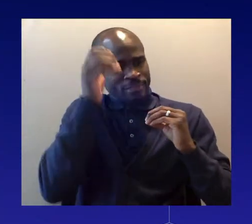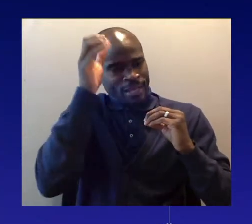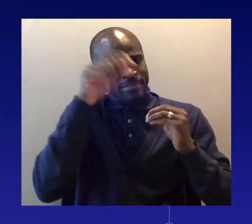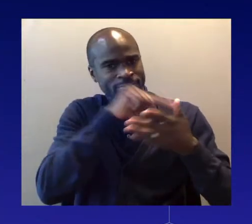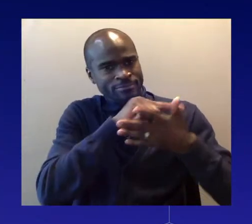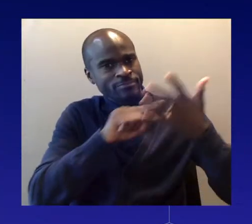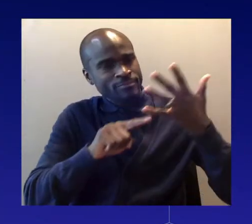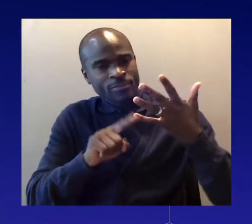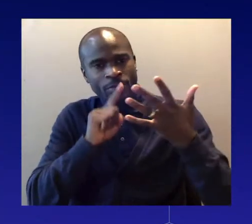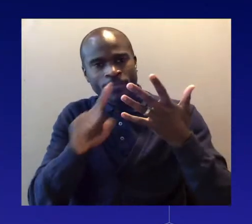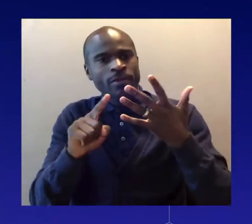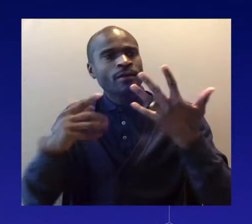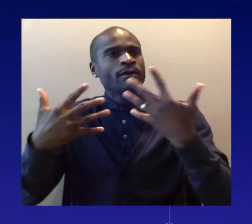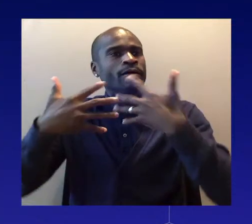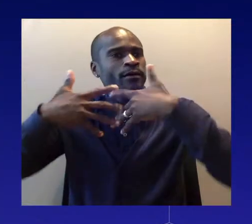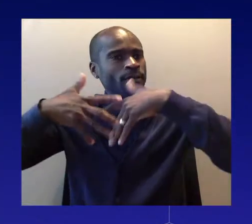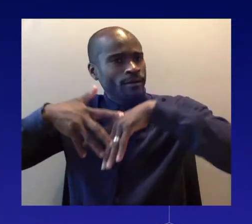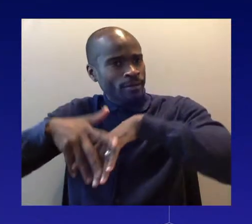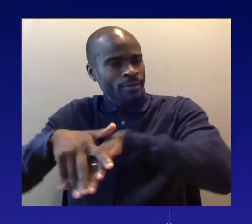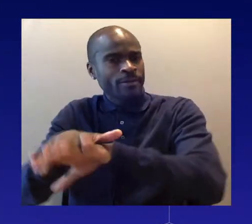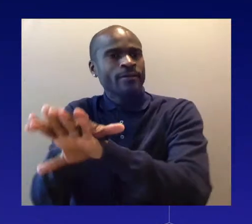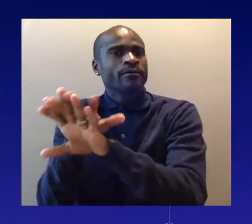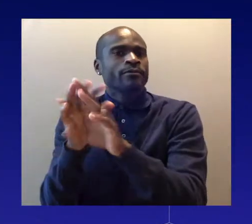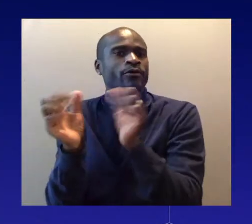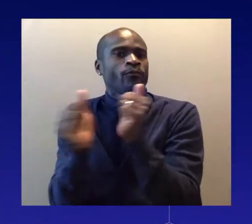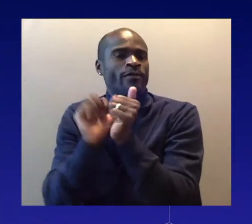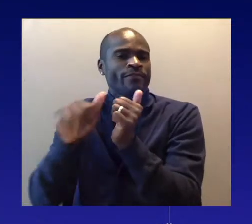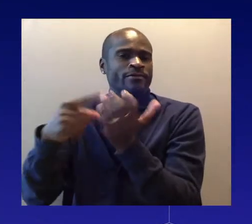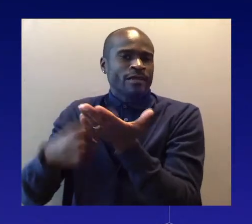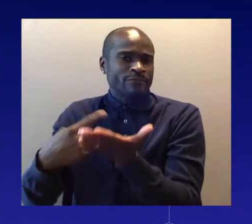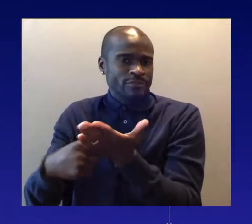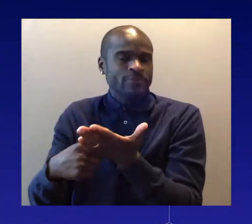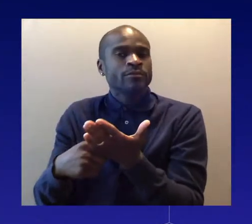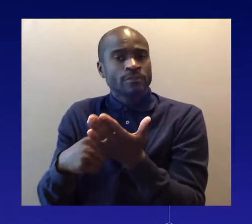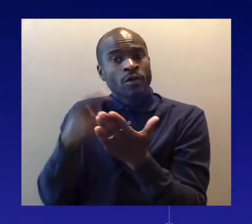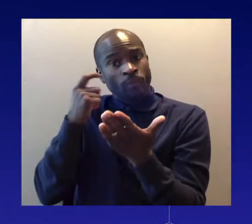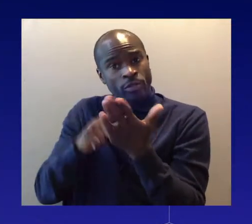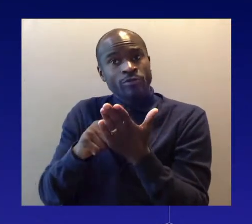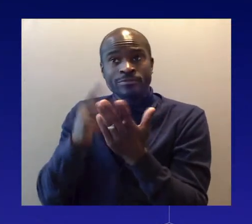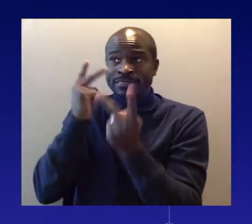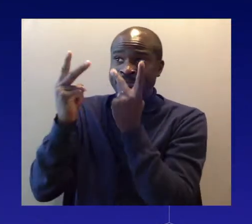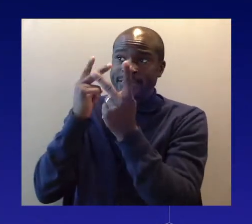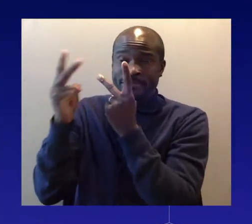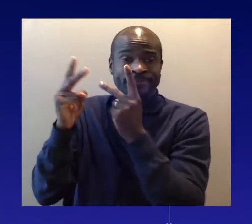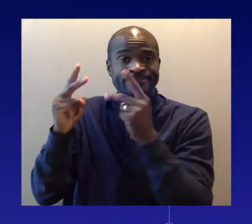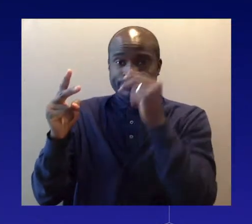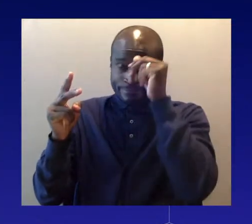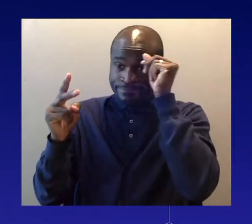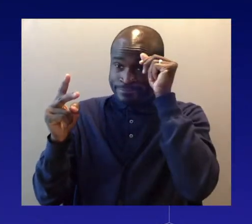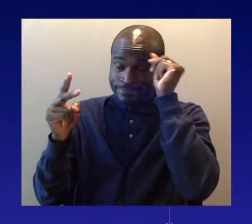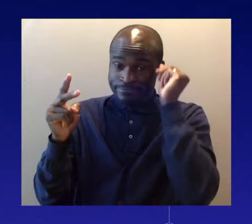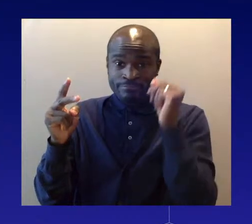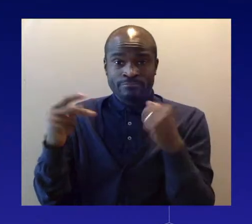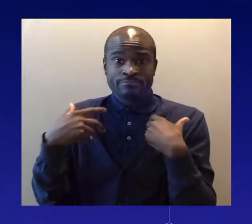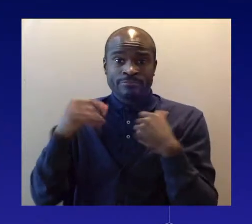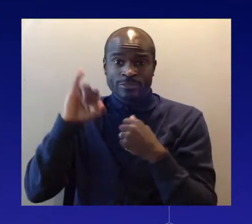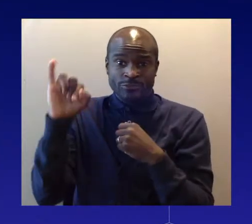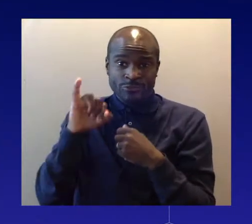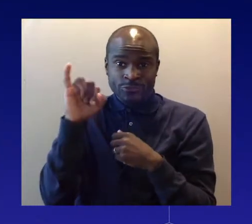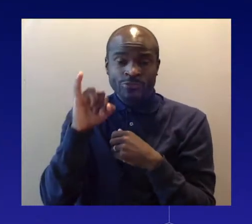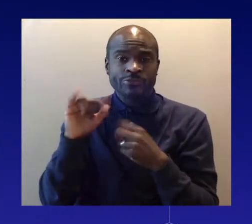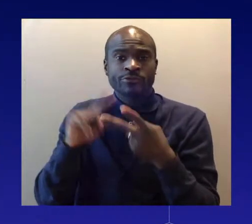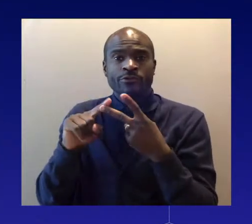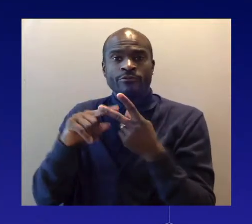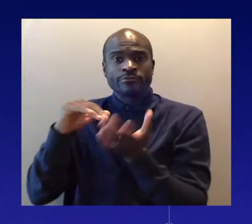that are happening in boardrooms of insurance companies and hospitals, and on the front lines with healthcare workers across the country. And